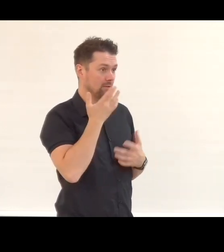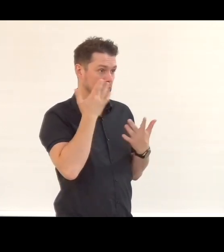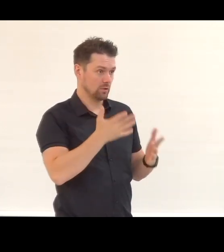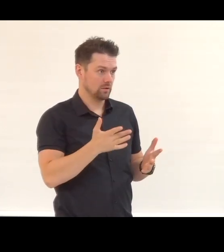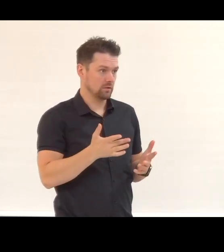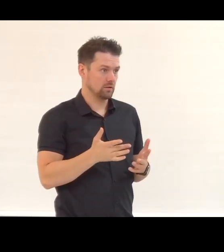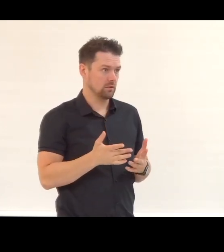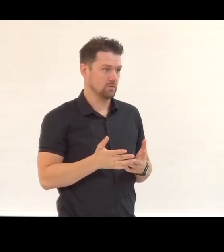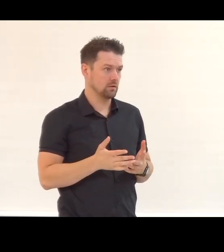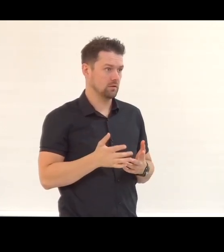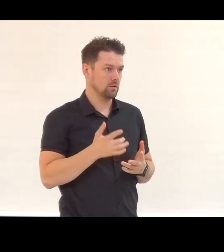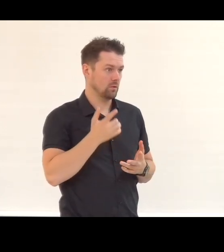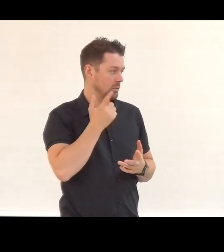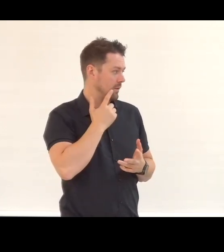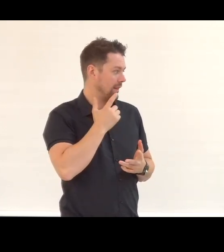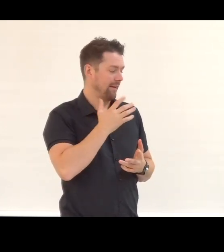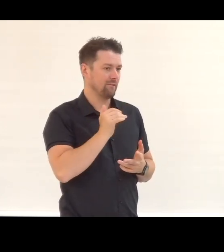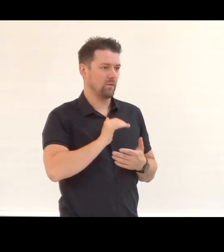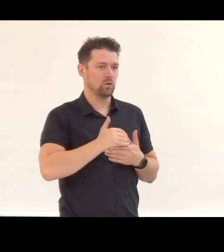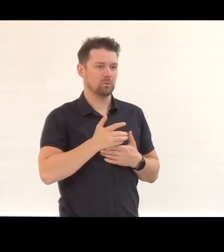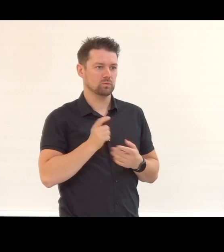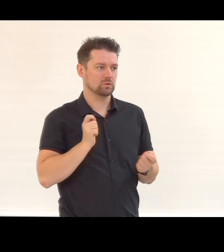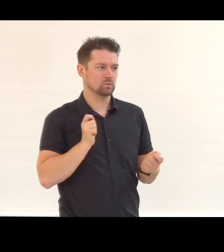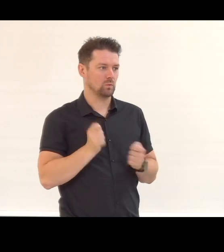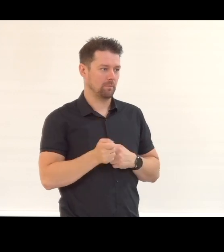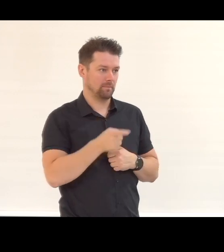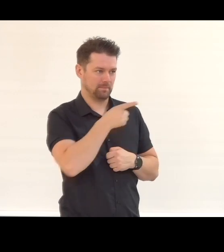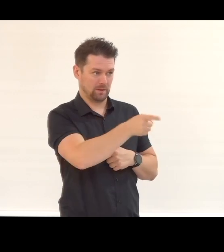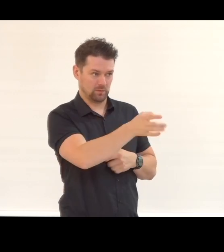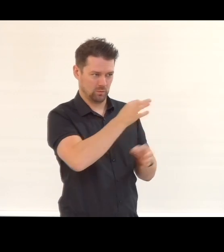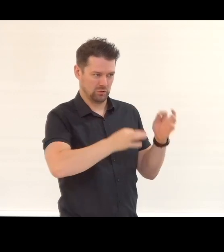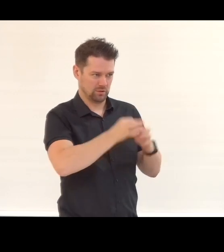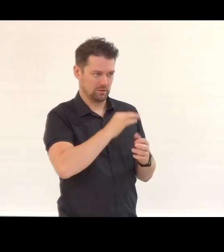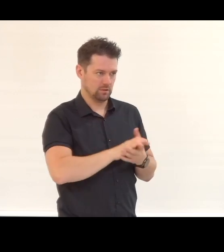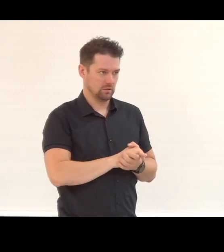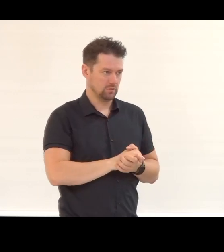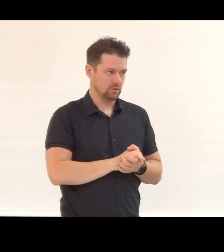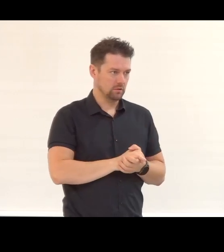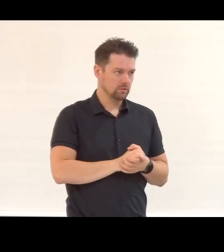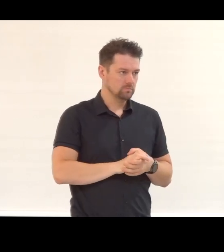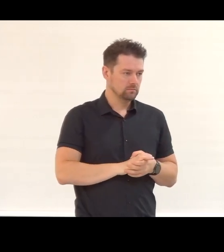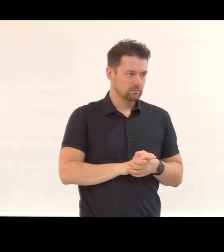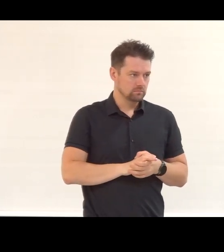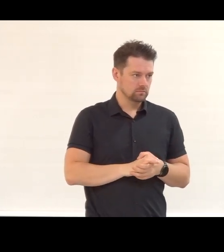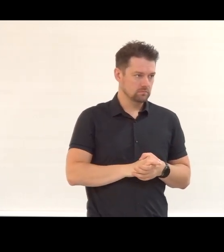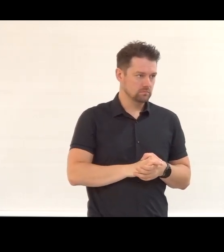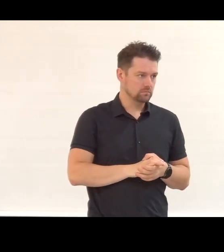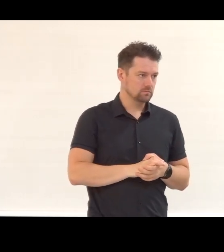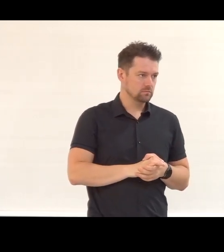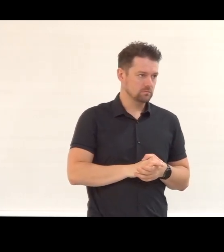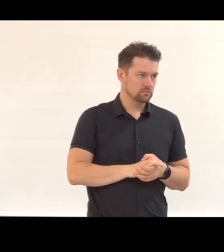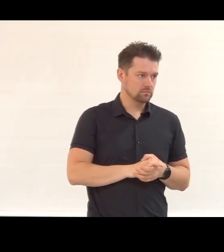just a computer switch while we're doing the Q&A, and I think we already have a question. I would say congratulations, Kato. Very